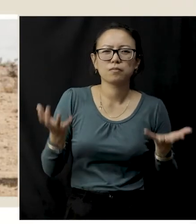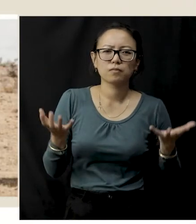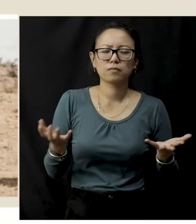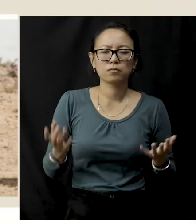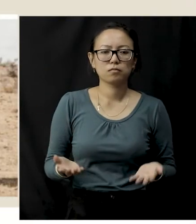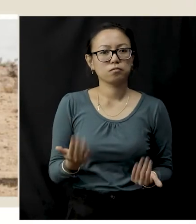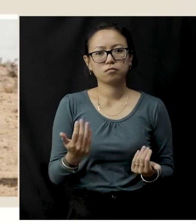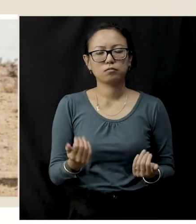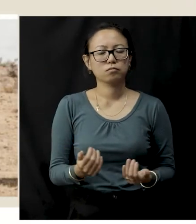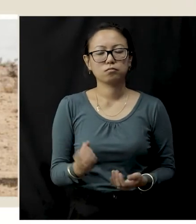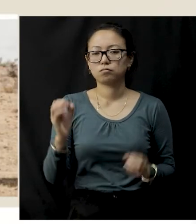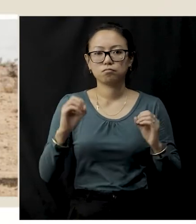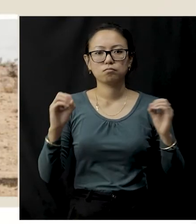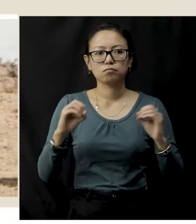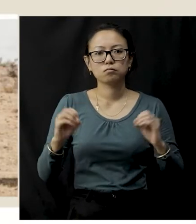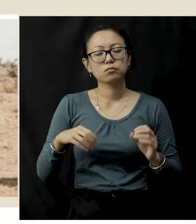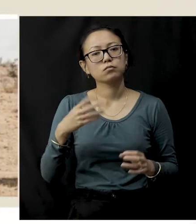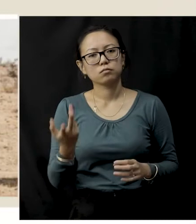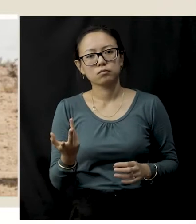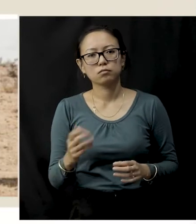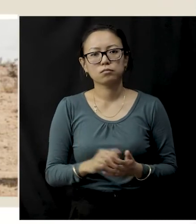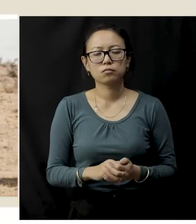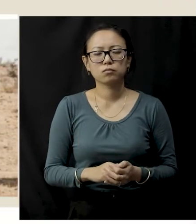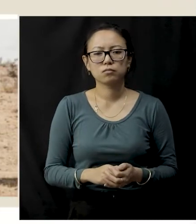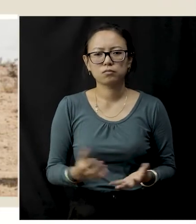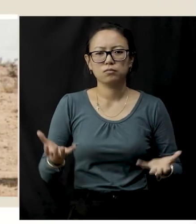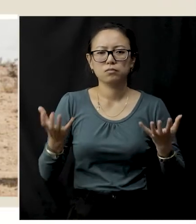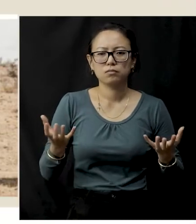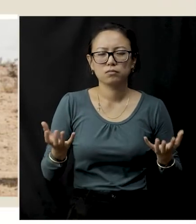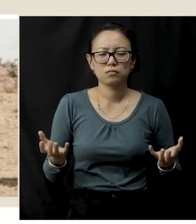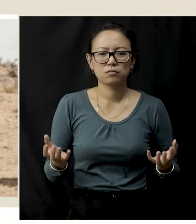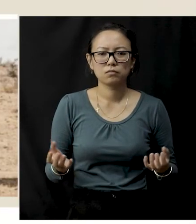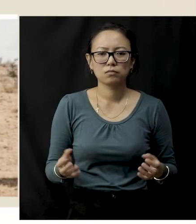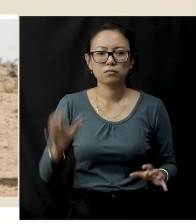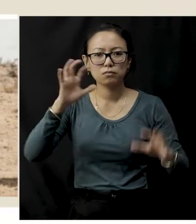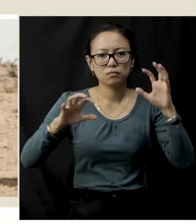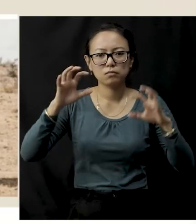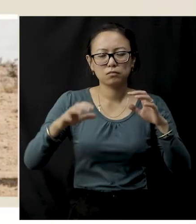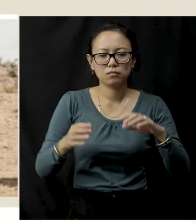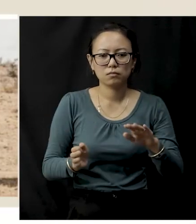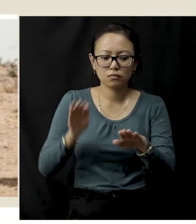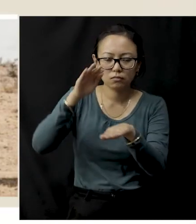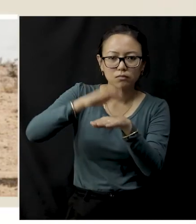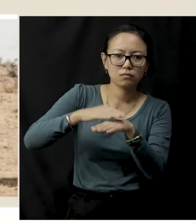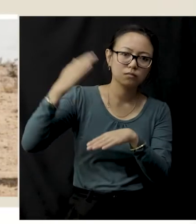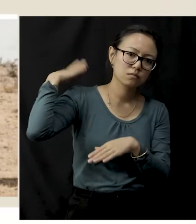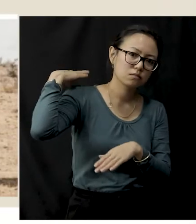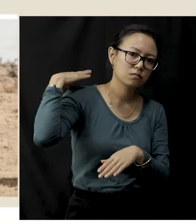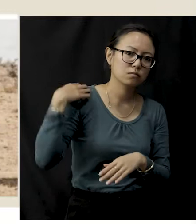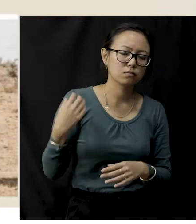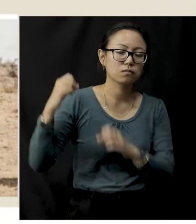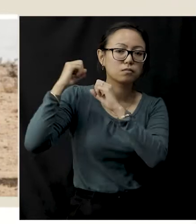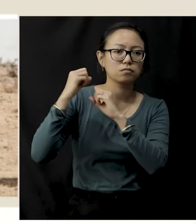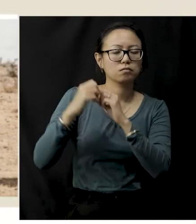very heavy. So for that, they tie up all the heavy things on top of the animal and they travel